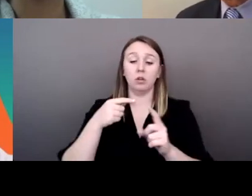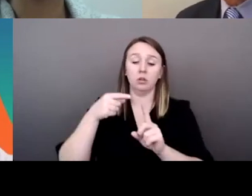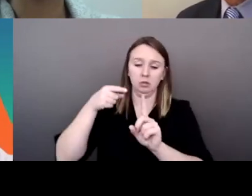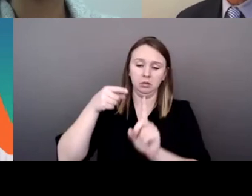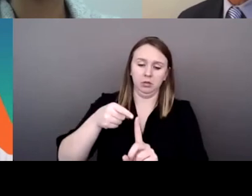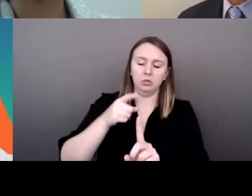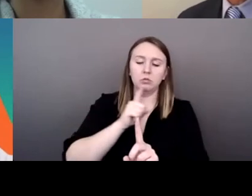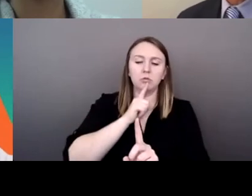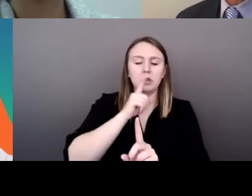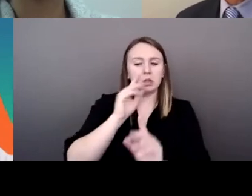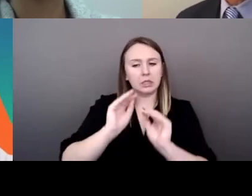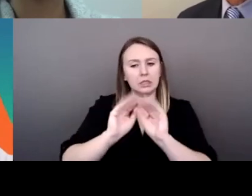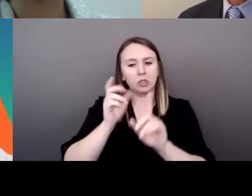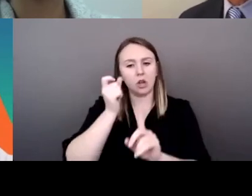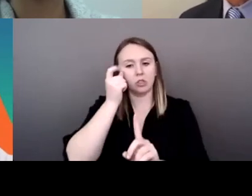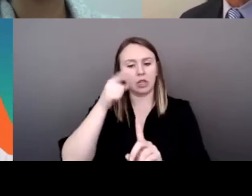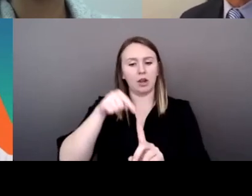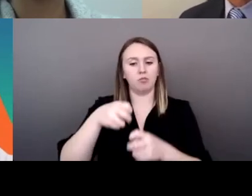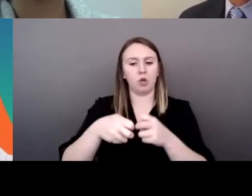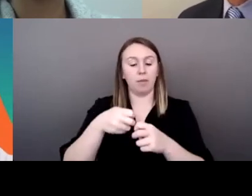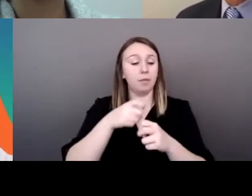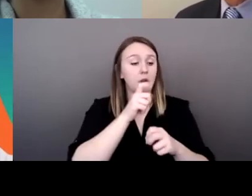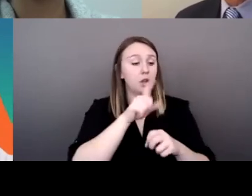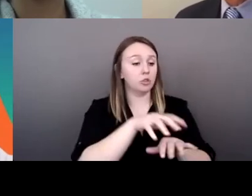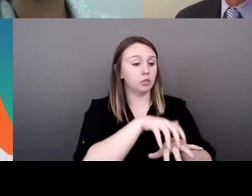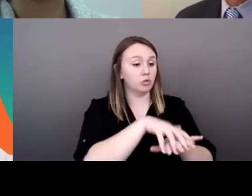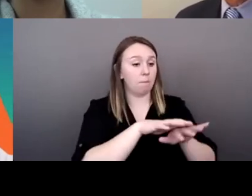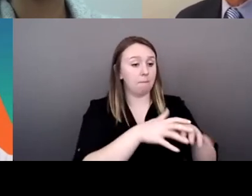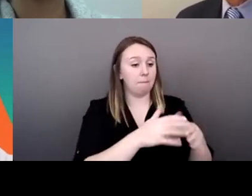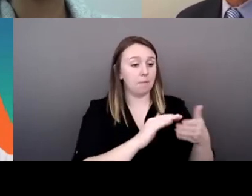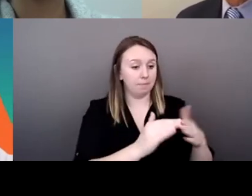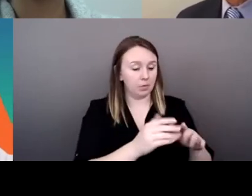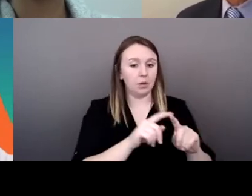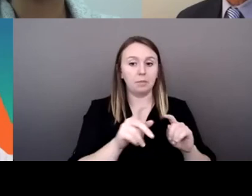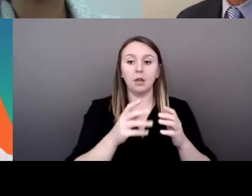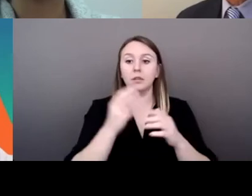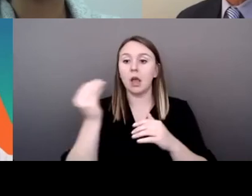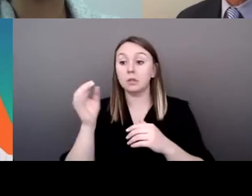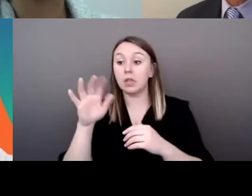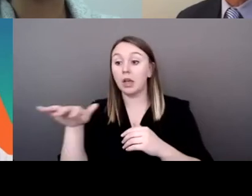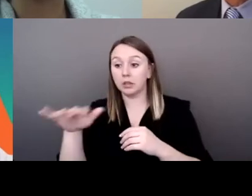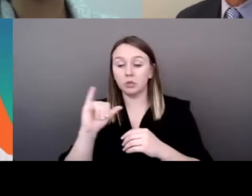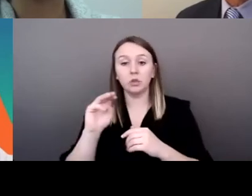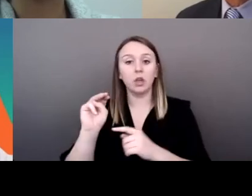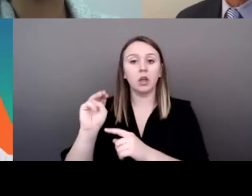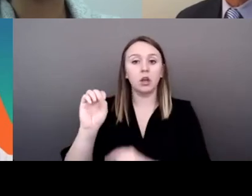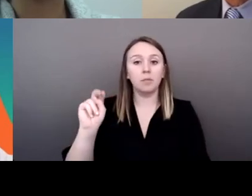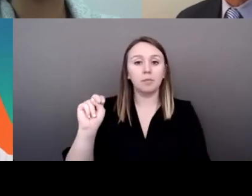in individual tribal communities, but outside that. You know, Montana has done a great job